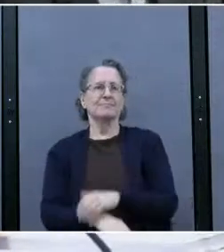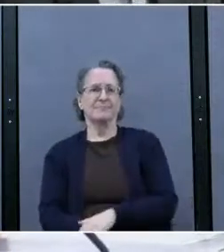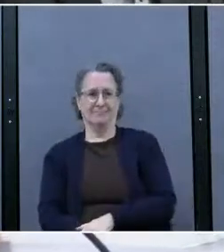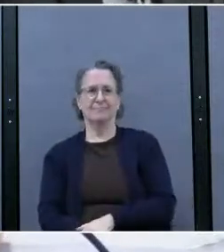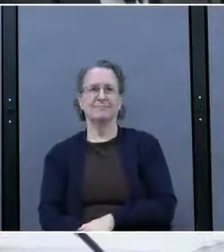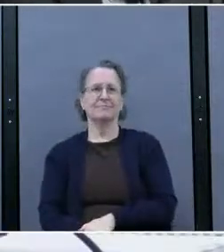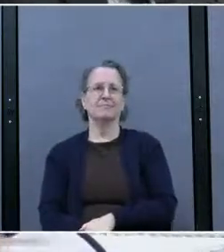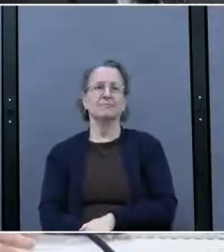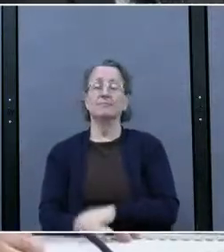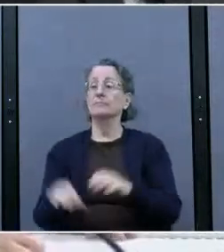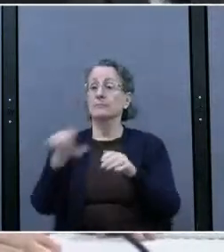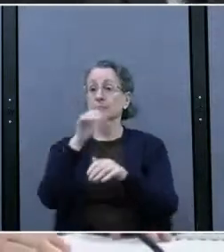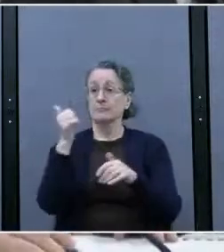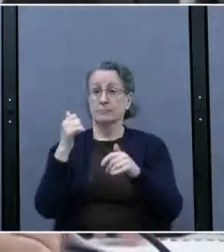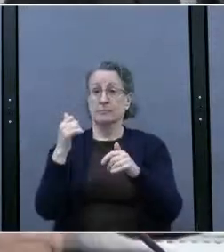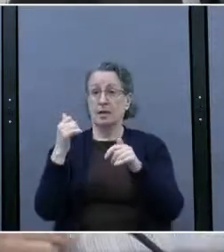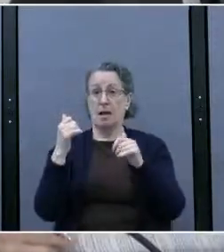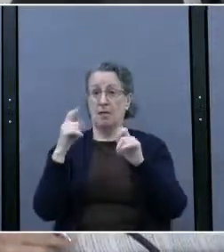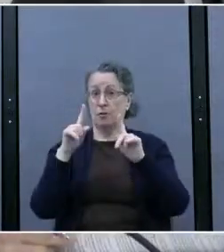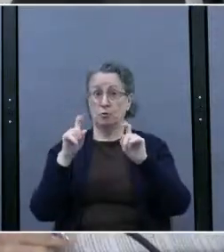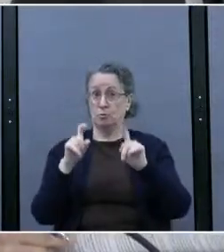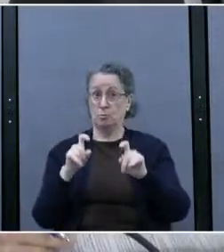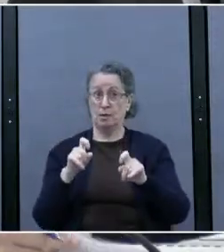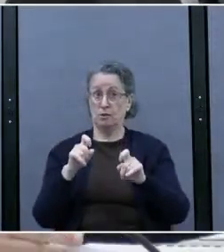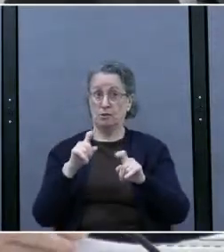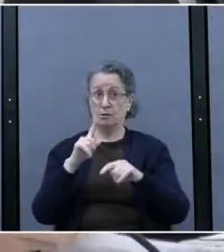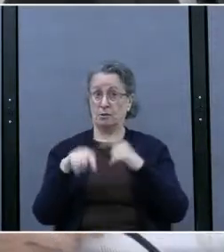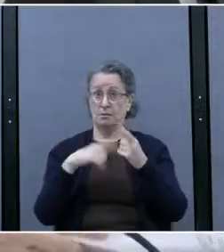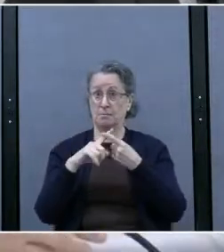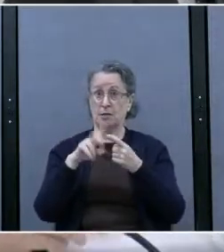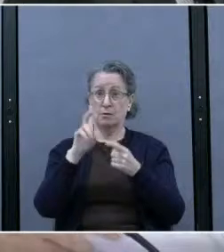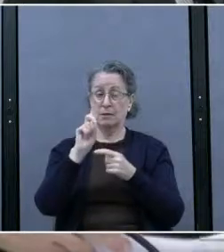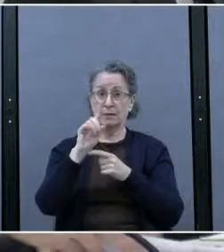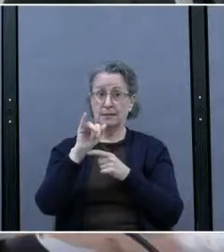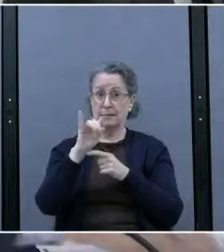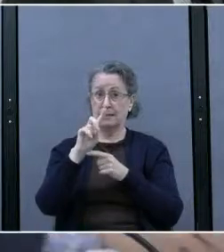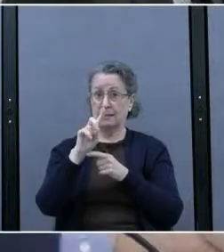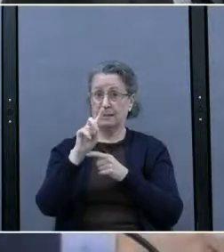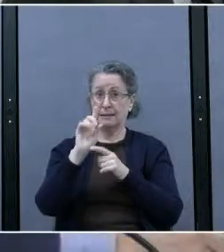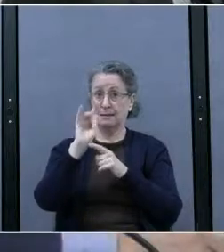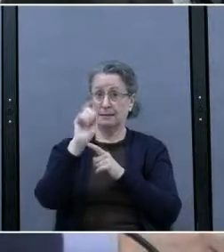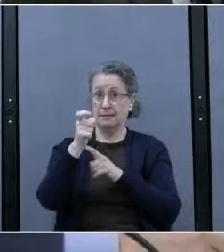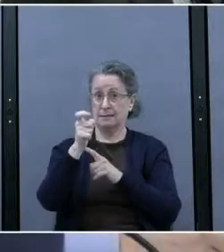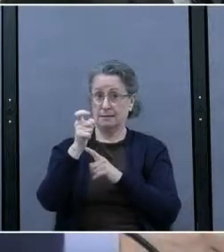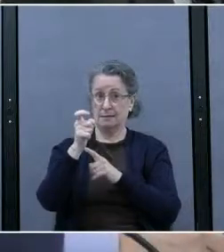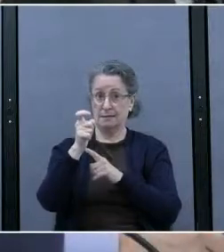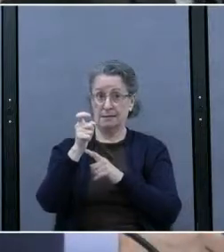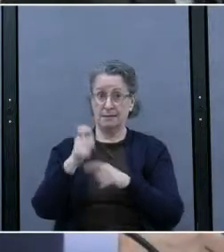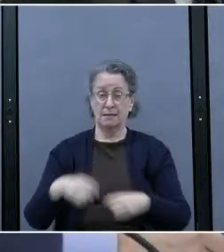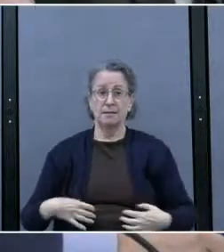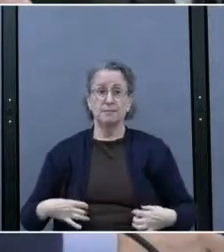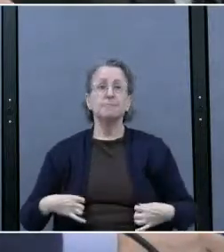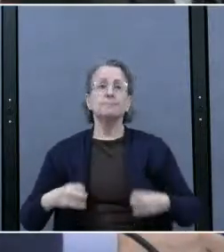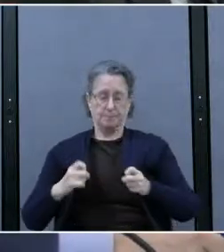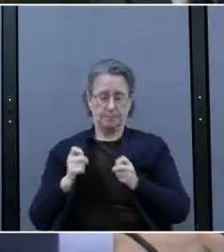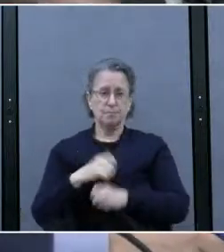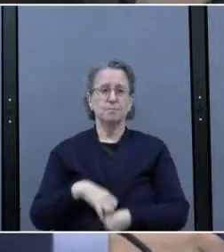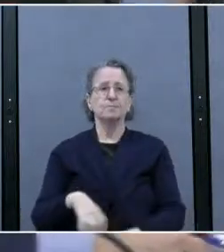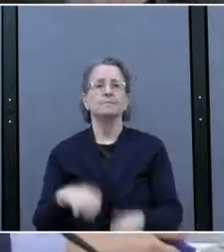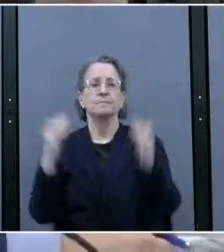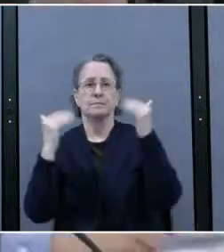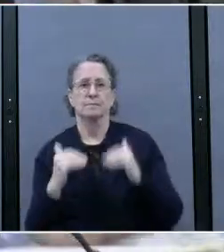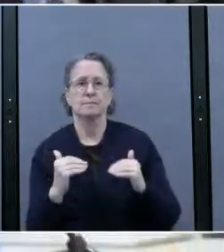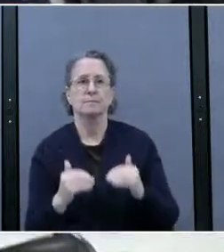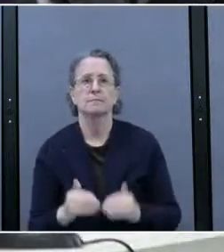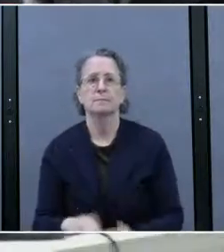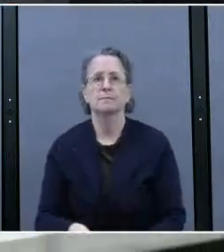questions about the DID assessment? Okay, seeing none, we'll move on.